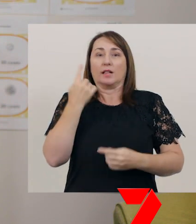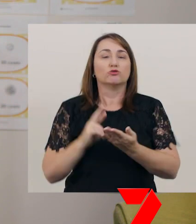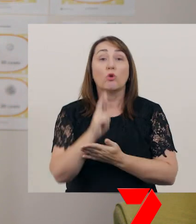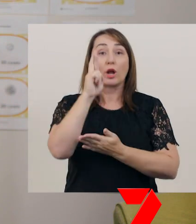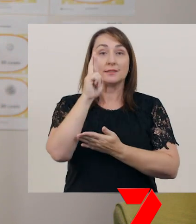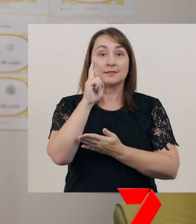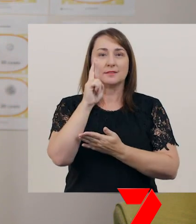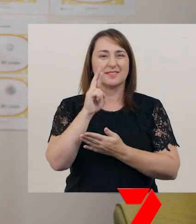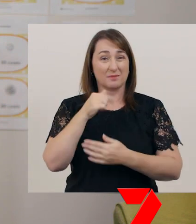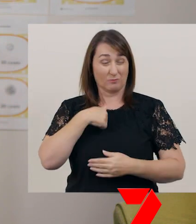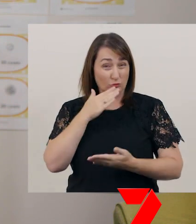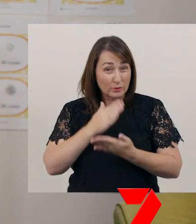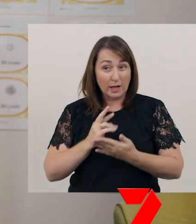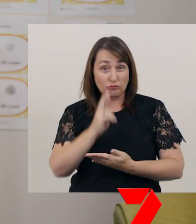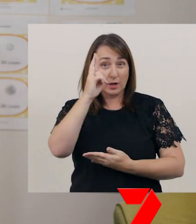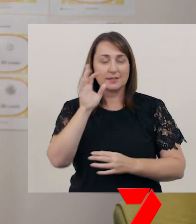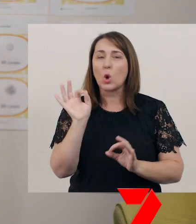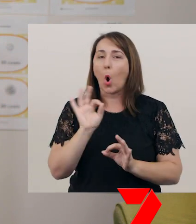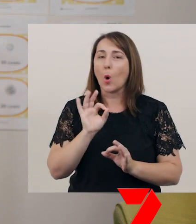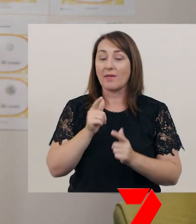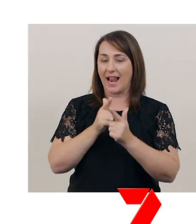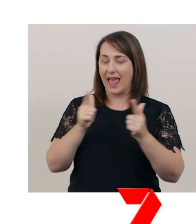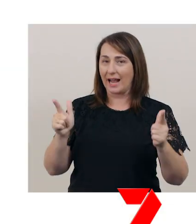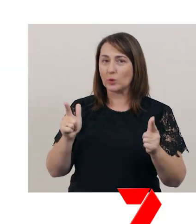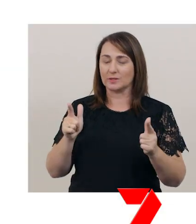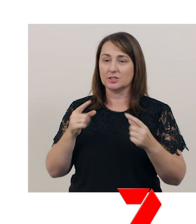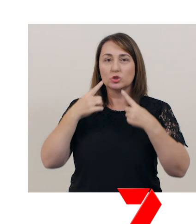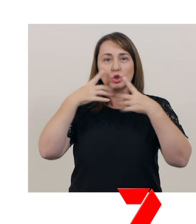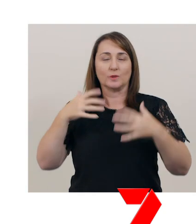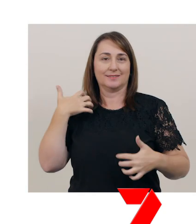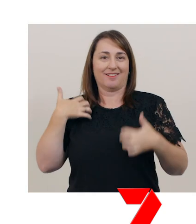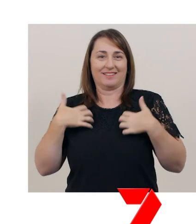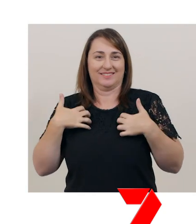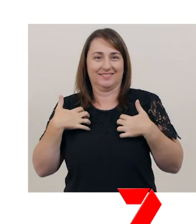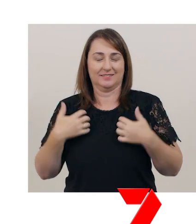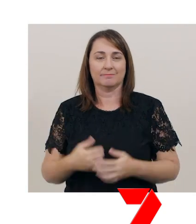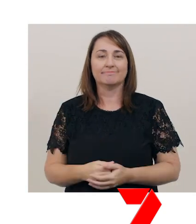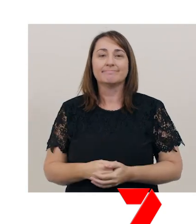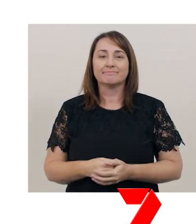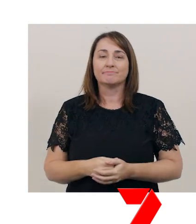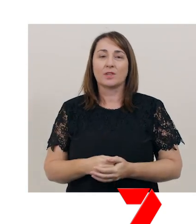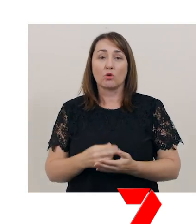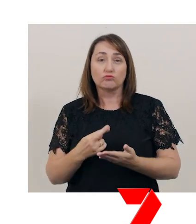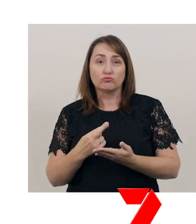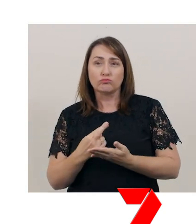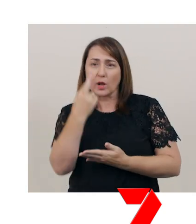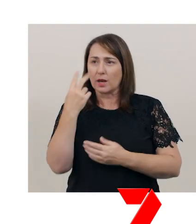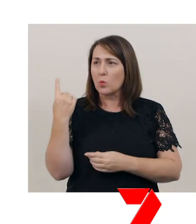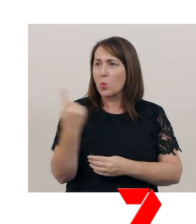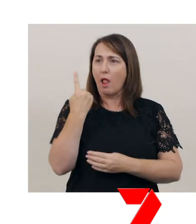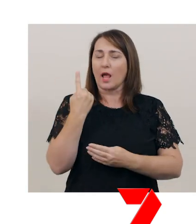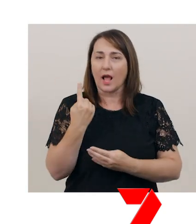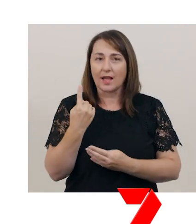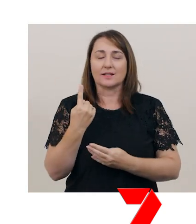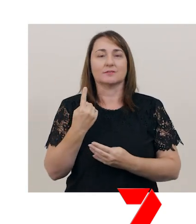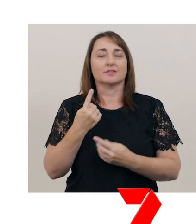rocket, but this language captures just how excited I am. Whirling rocket is an example of figurative language. That is,